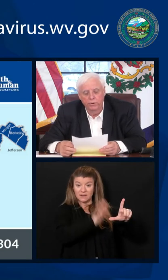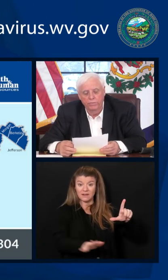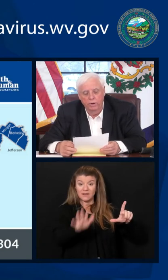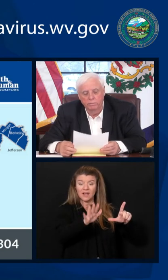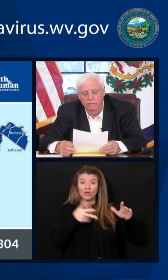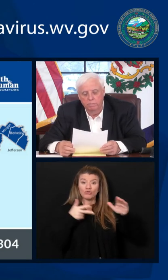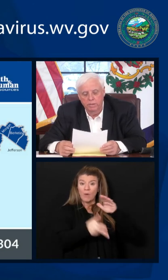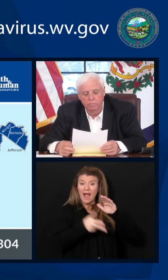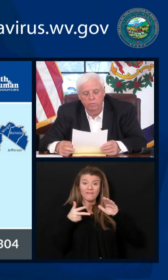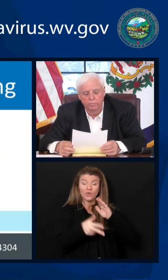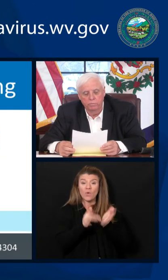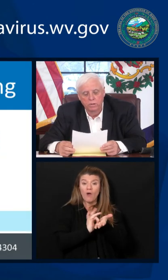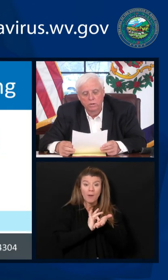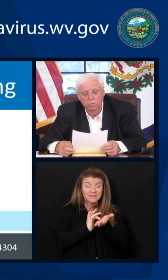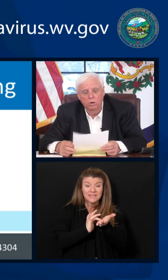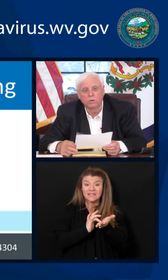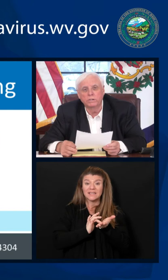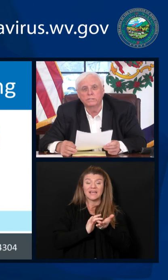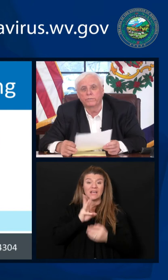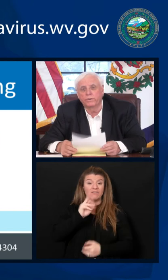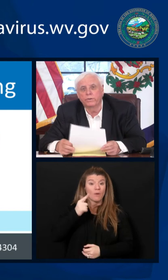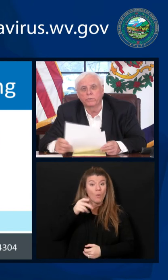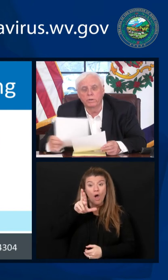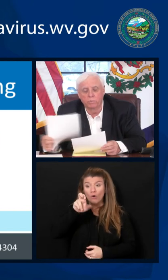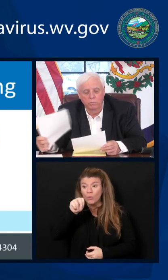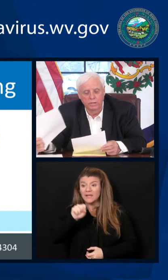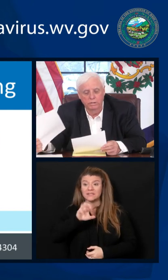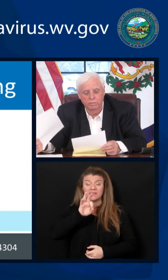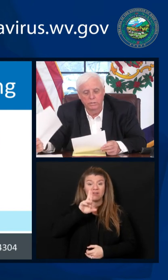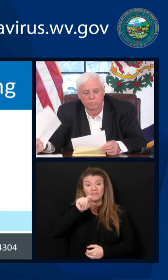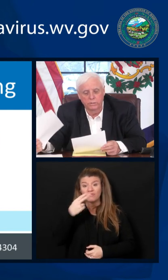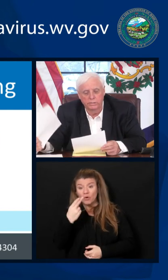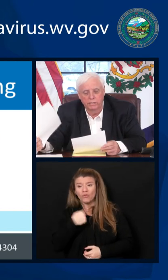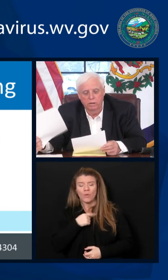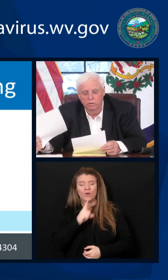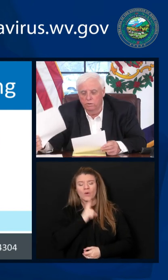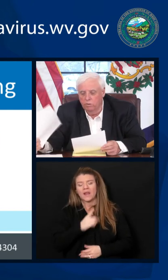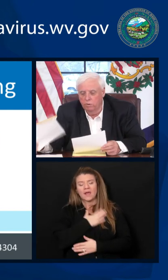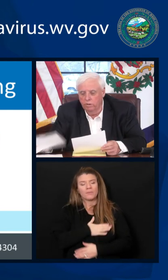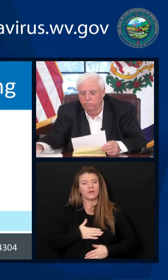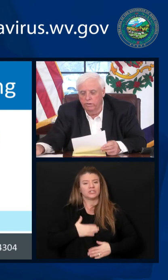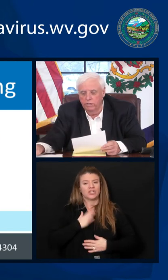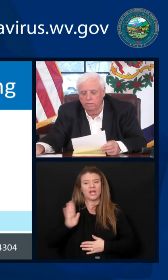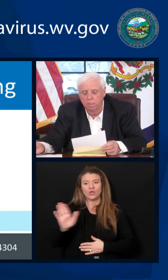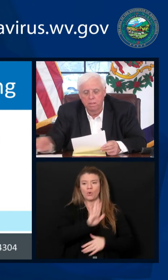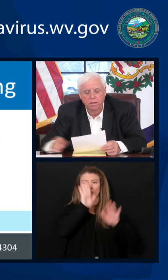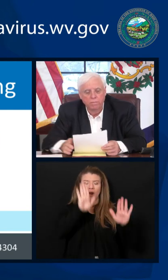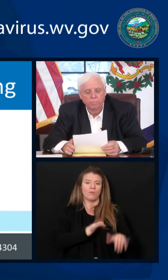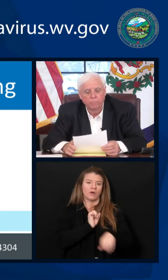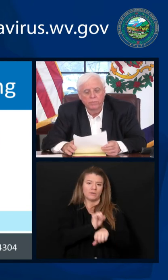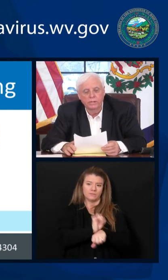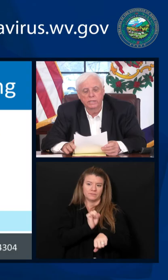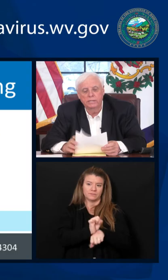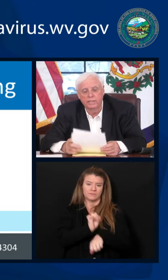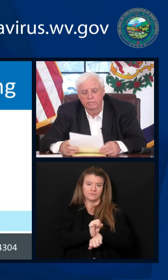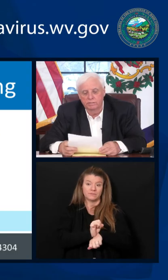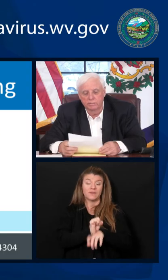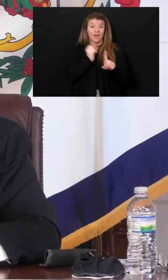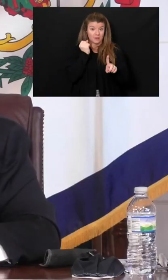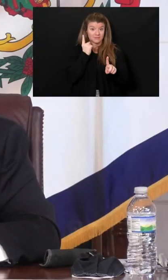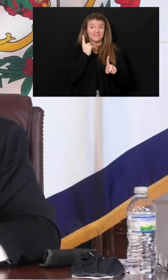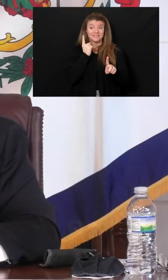drive-through pharmacy people from Walgreens to Fruith, we really, really appreciate all the great work you've done. Get